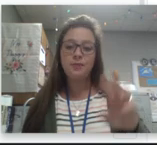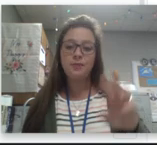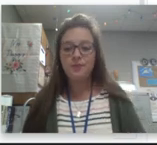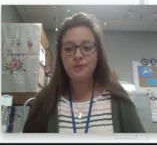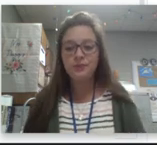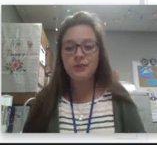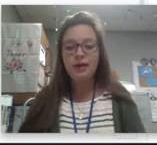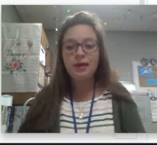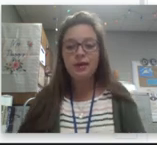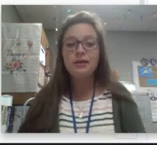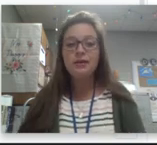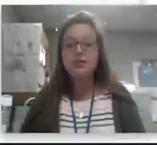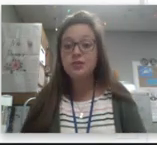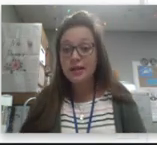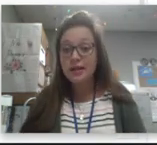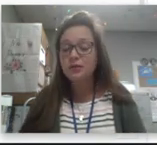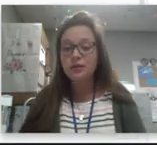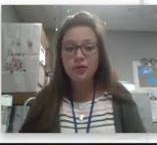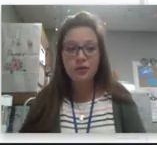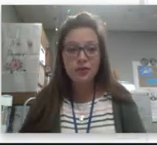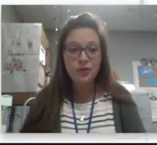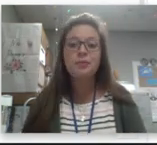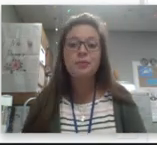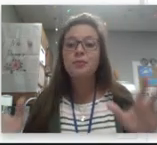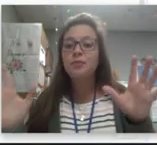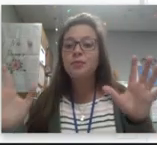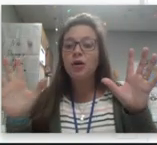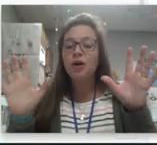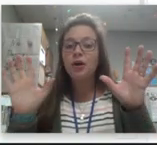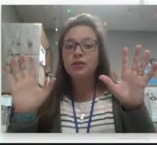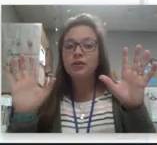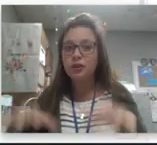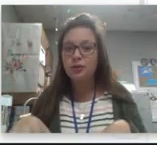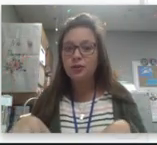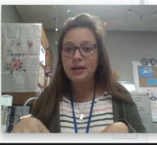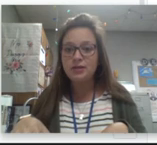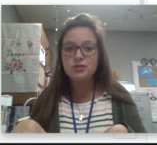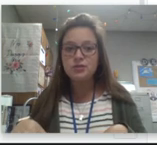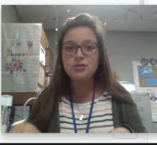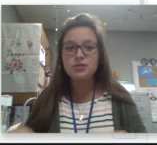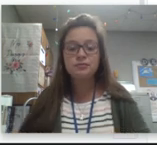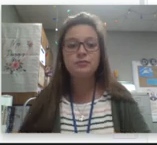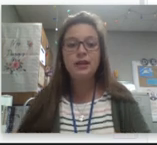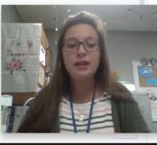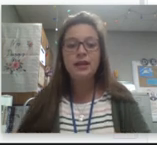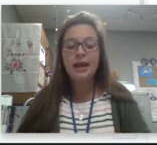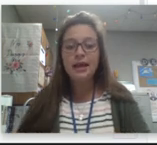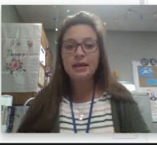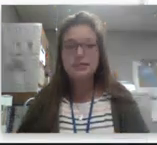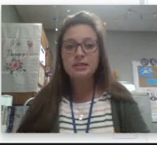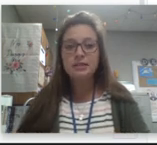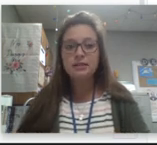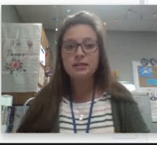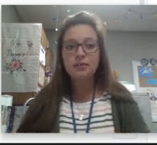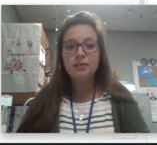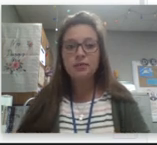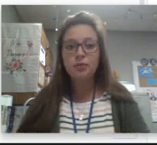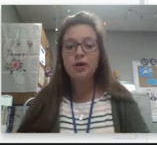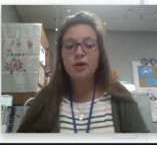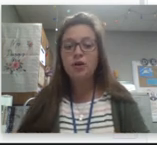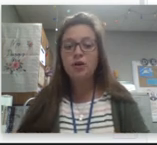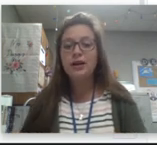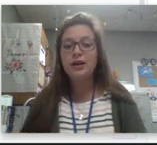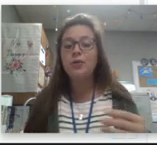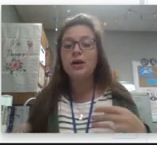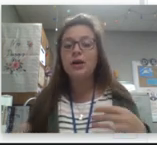slow. So that is what you're doing, but on your own answers. And we're